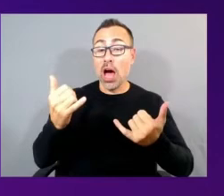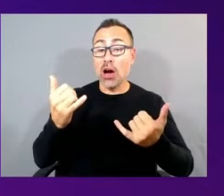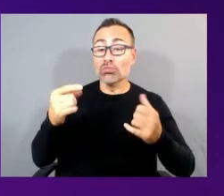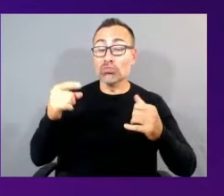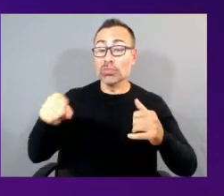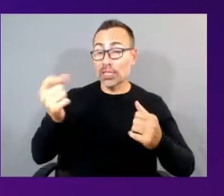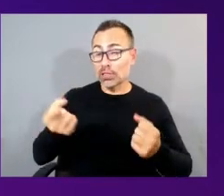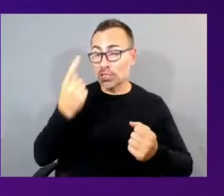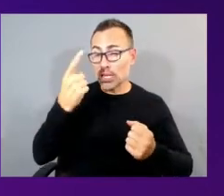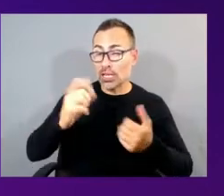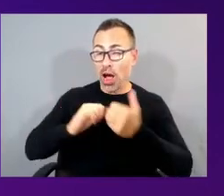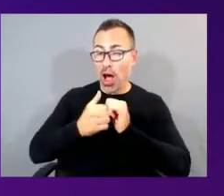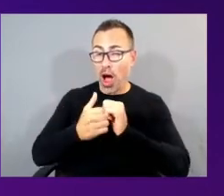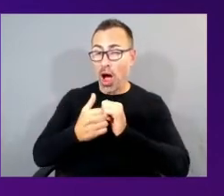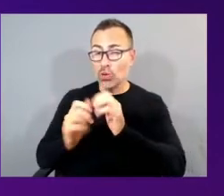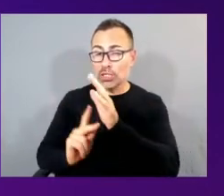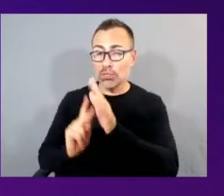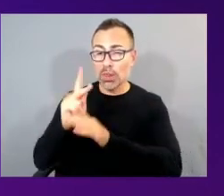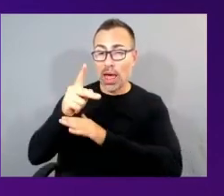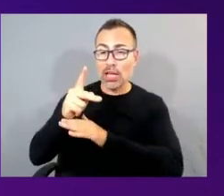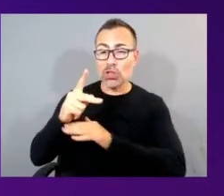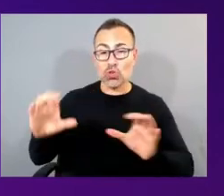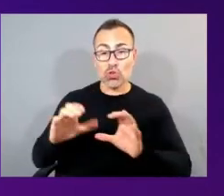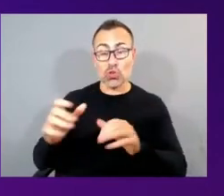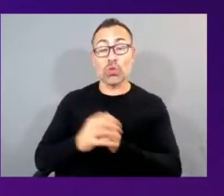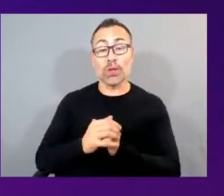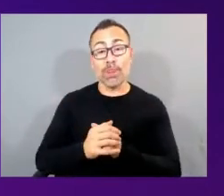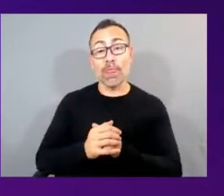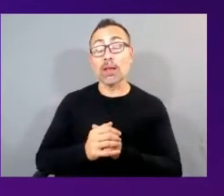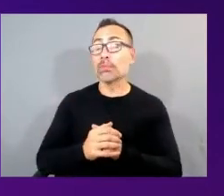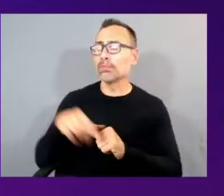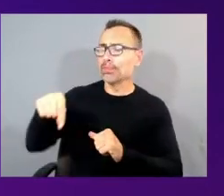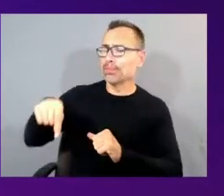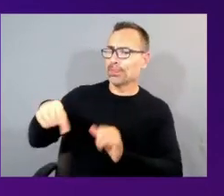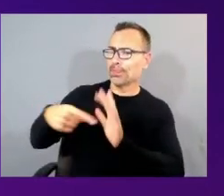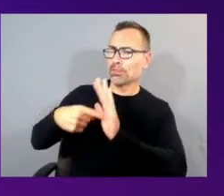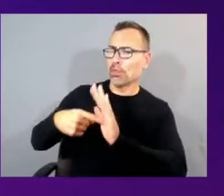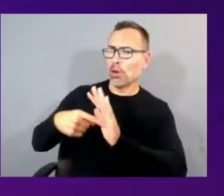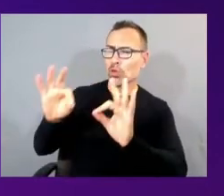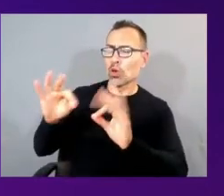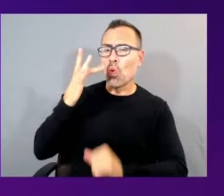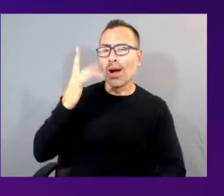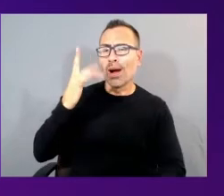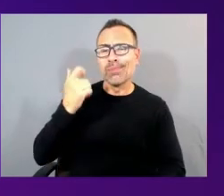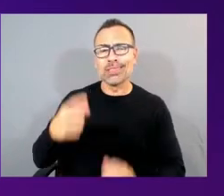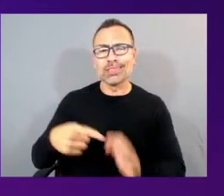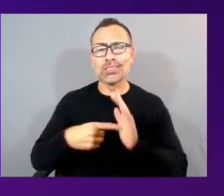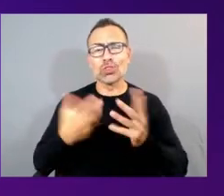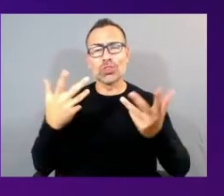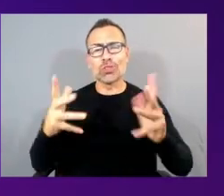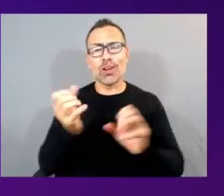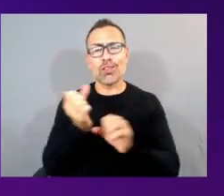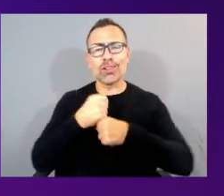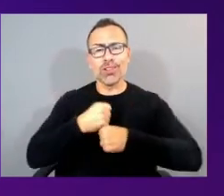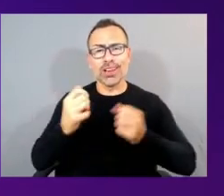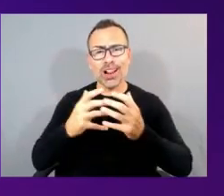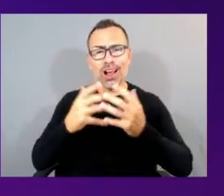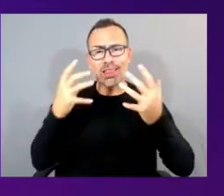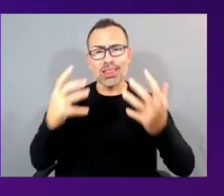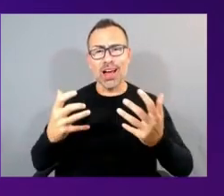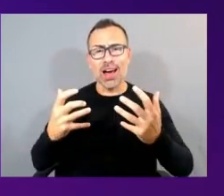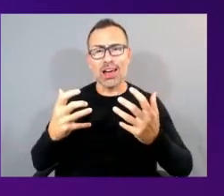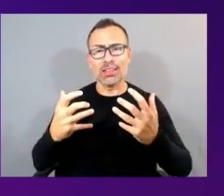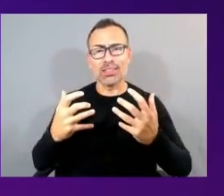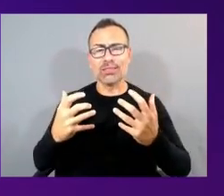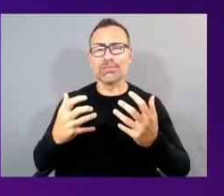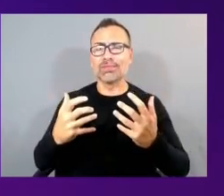think this is a really good example because it shows that you have already created a lot of value when you have been able